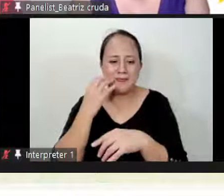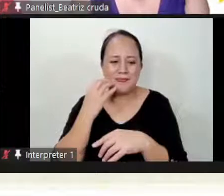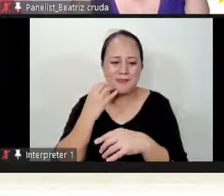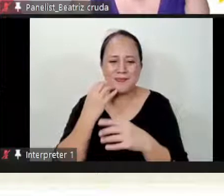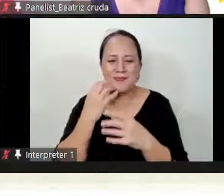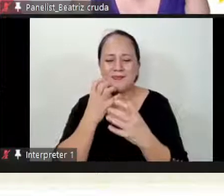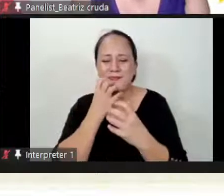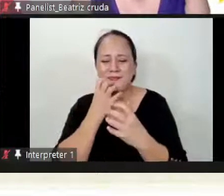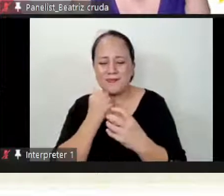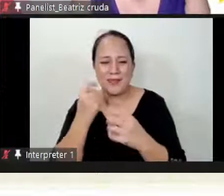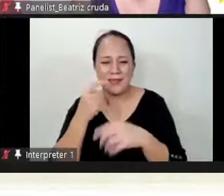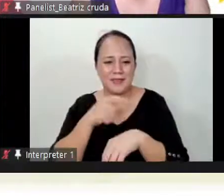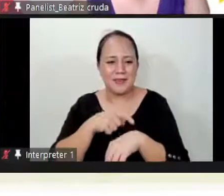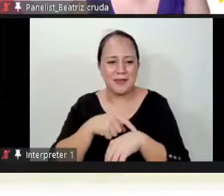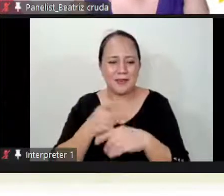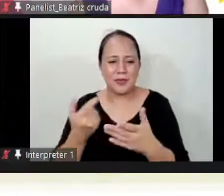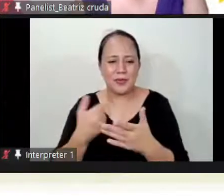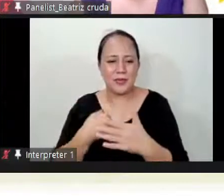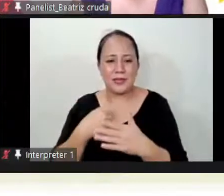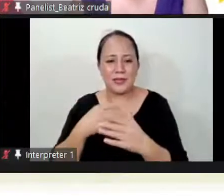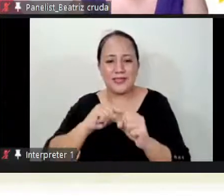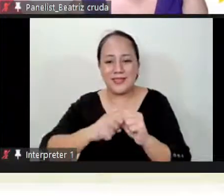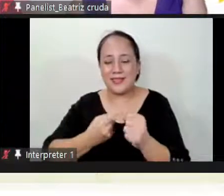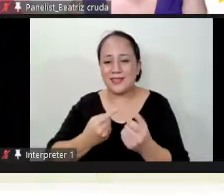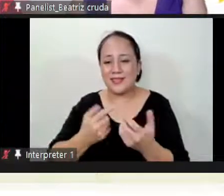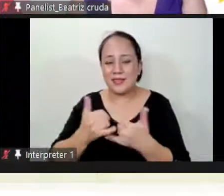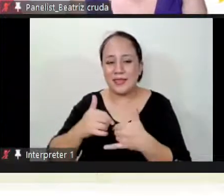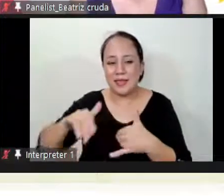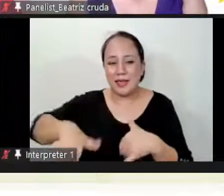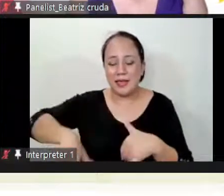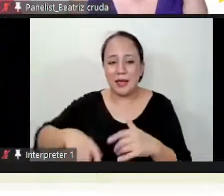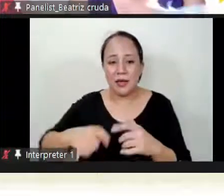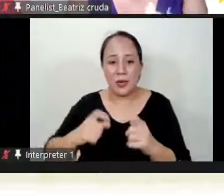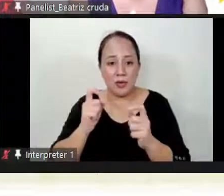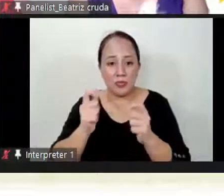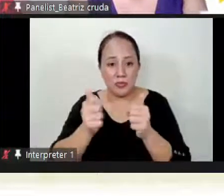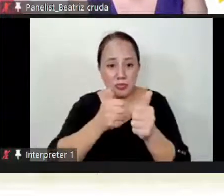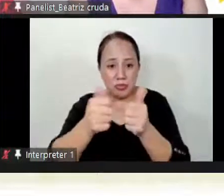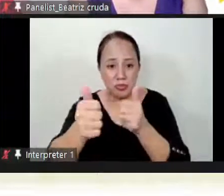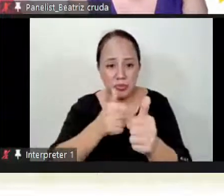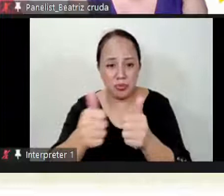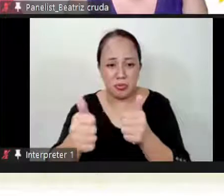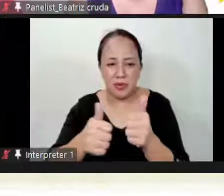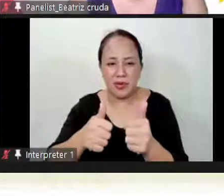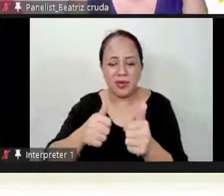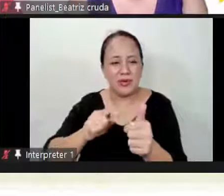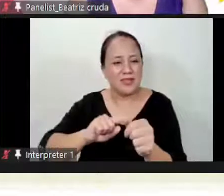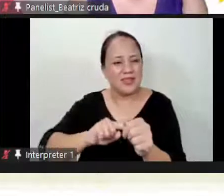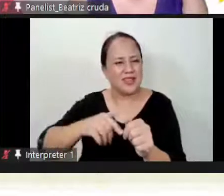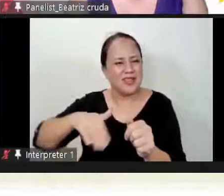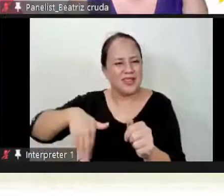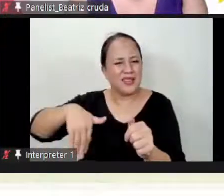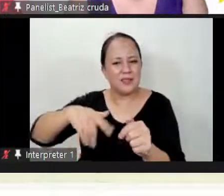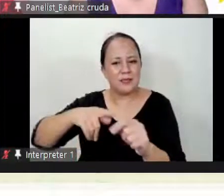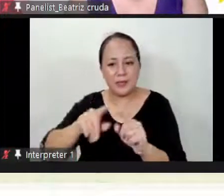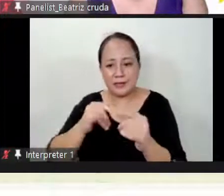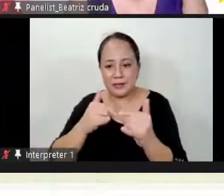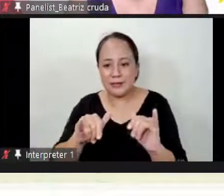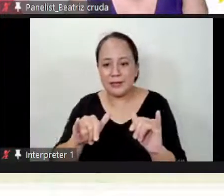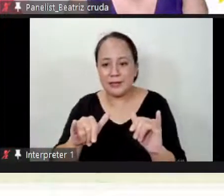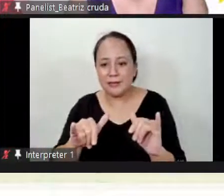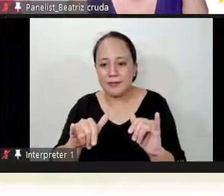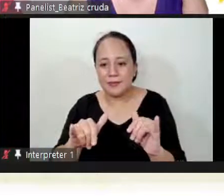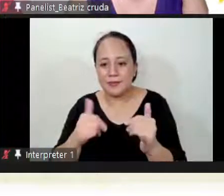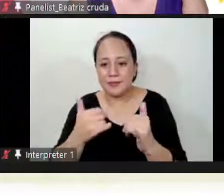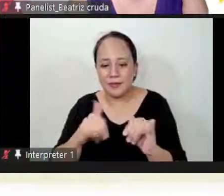we started the game late. If we were in a race, we started the race late, but we can still do